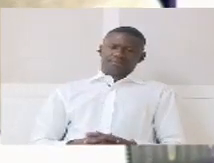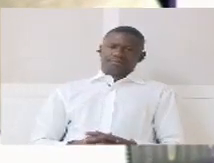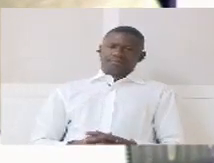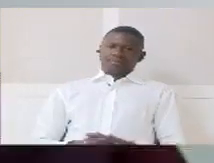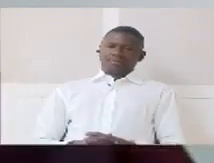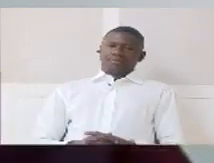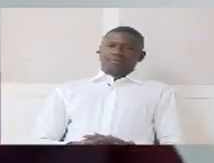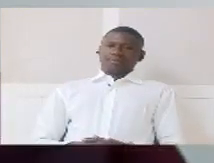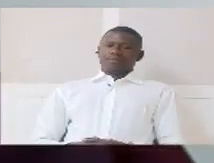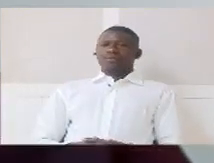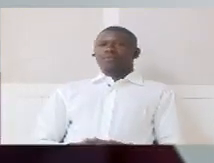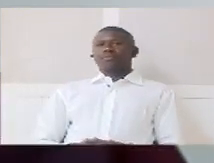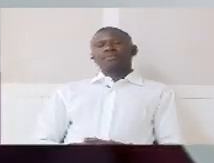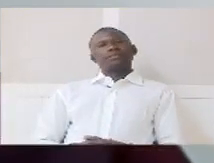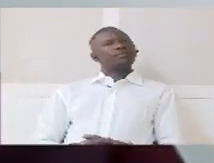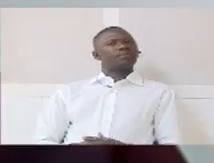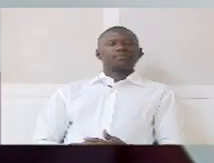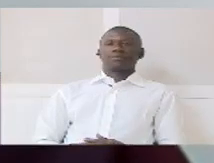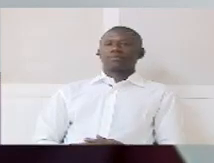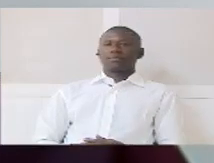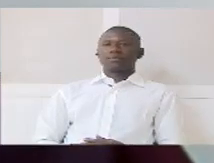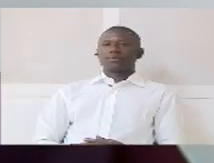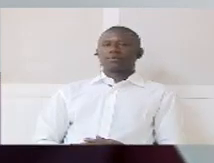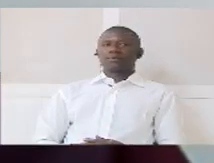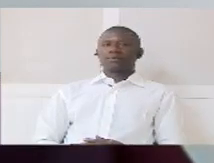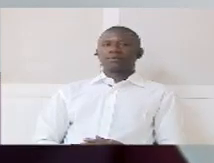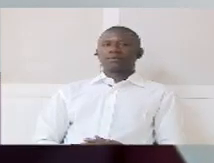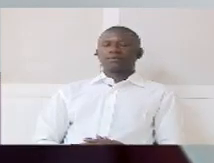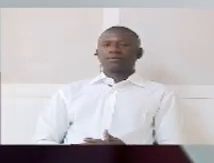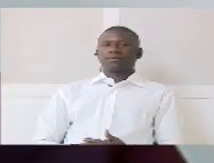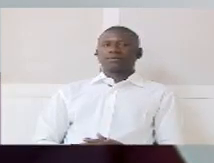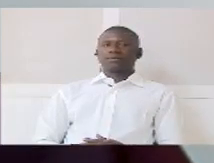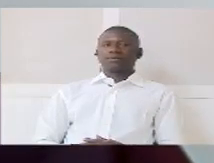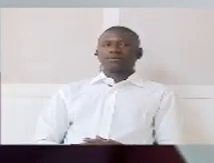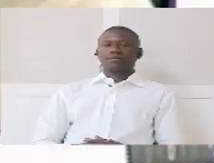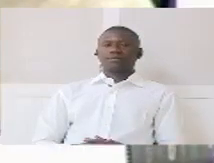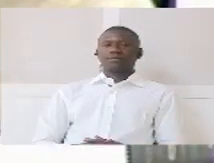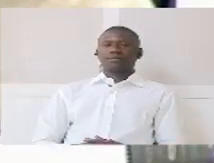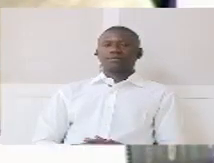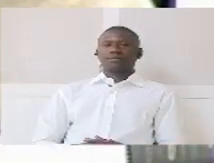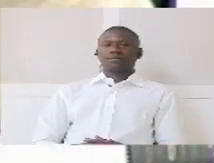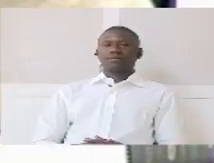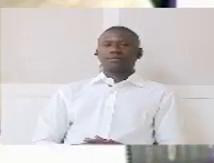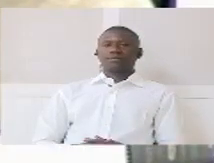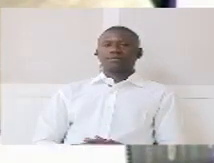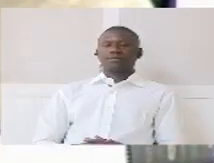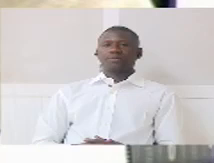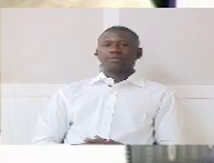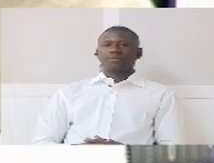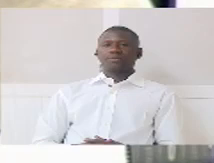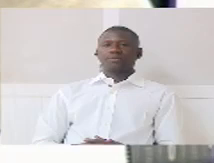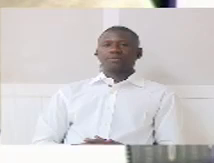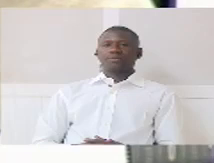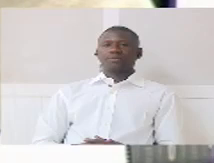Fofonyola dumbalia palan dinkral to a fonyo dundulal tije and in kolea koteng lumeni ye fo kasola kwenyin